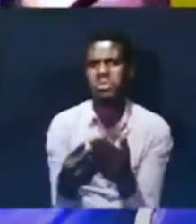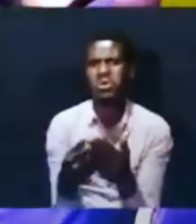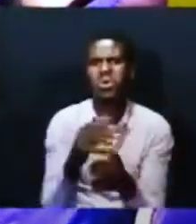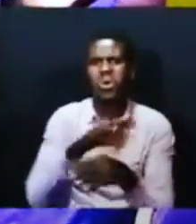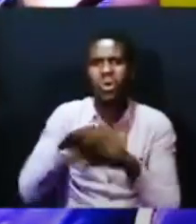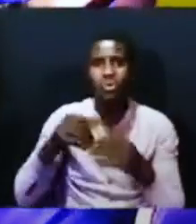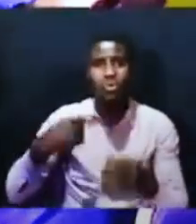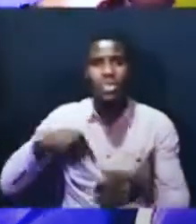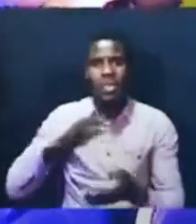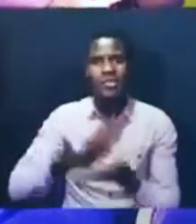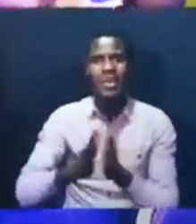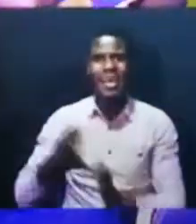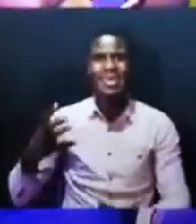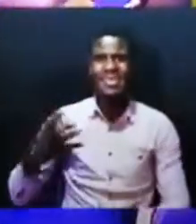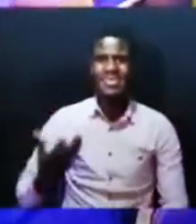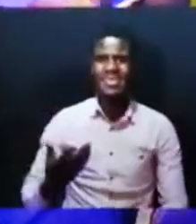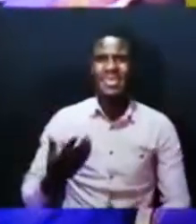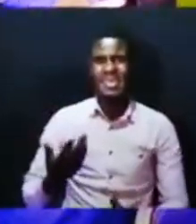be heroes in the fight.